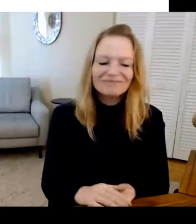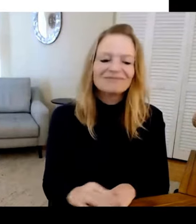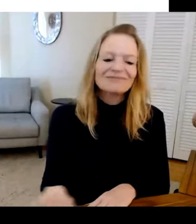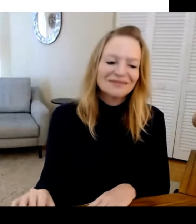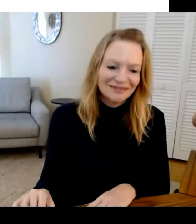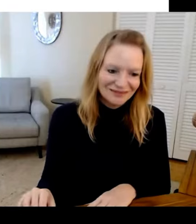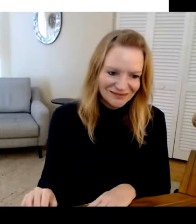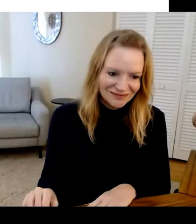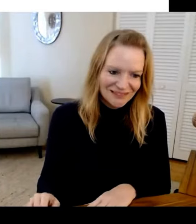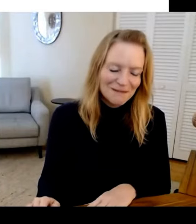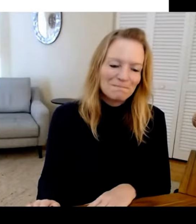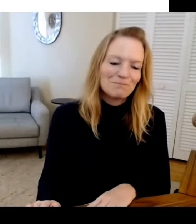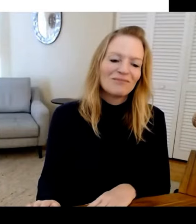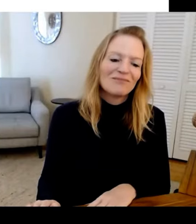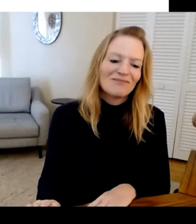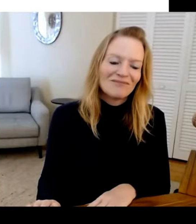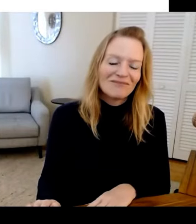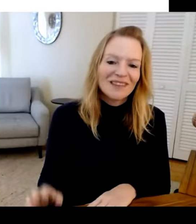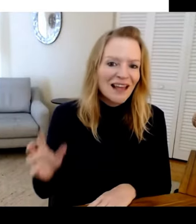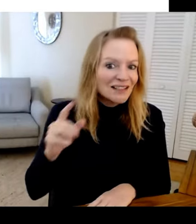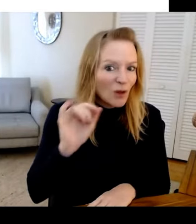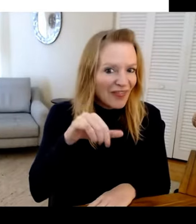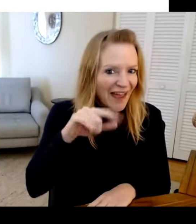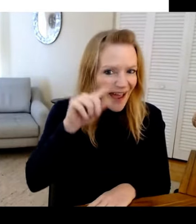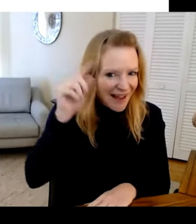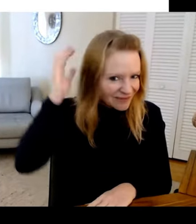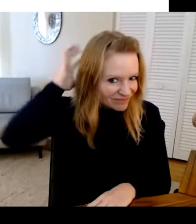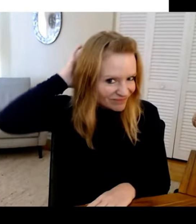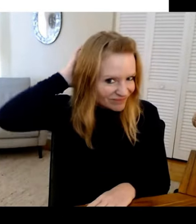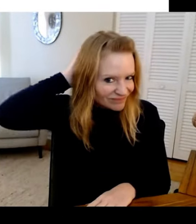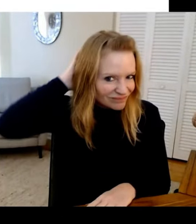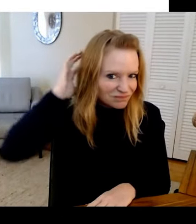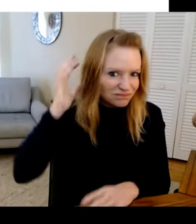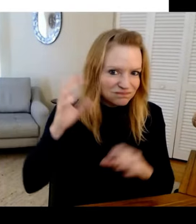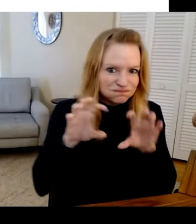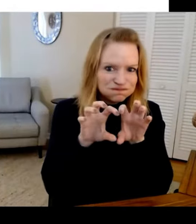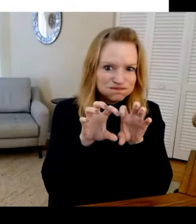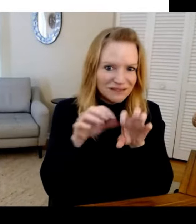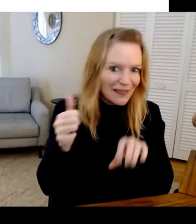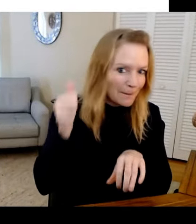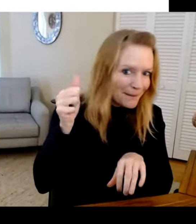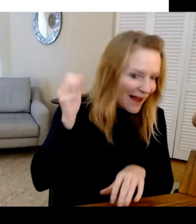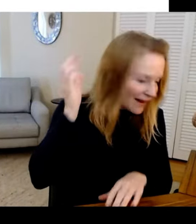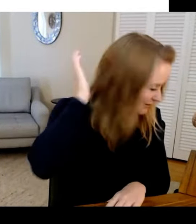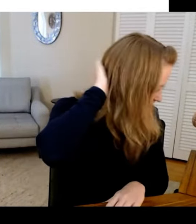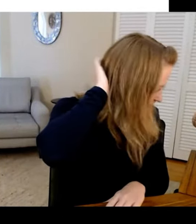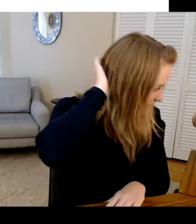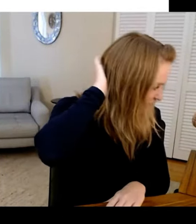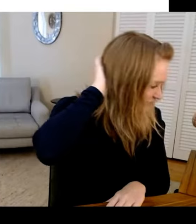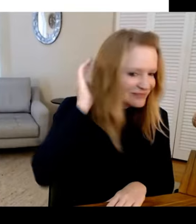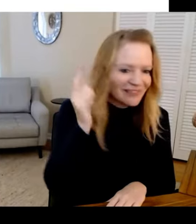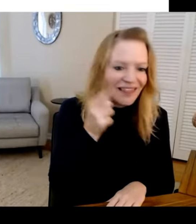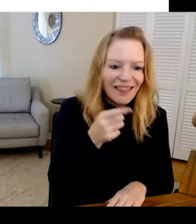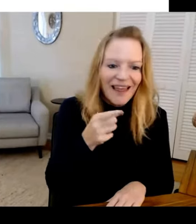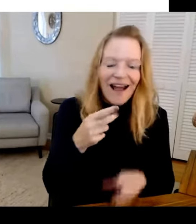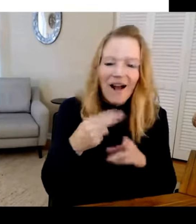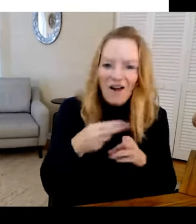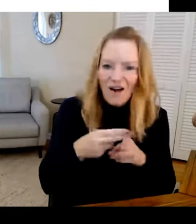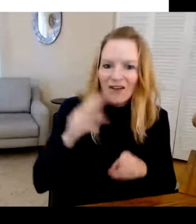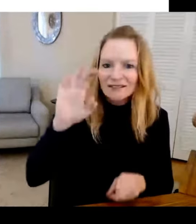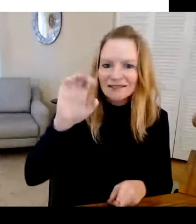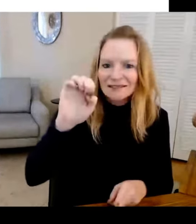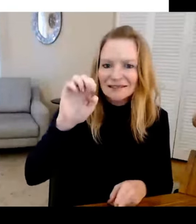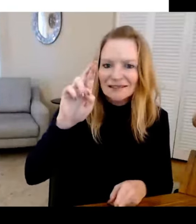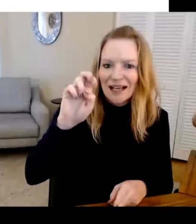It is a dolphin. Yep. So that you see there, that part in the back of the